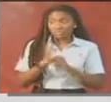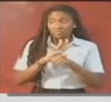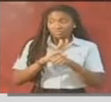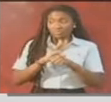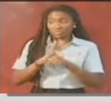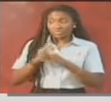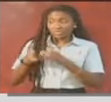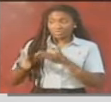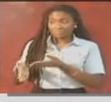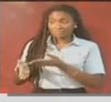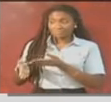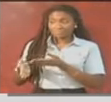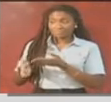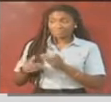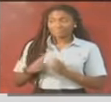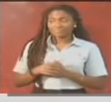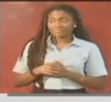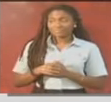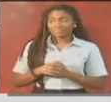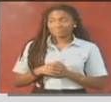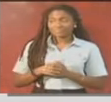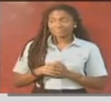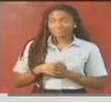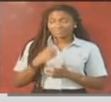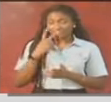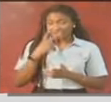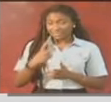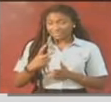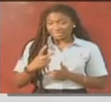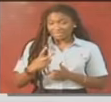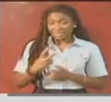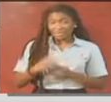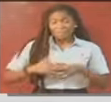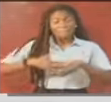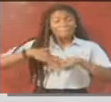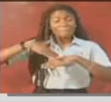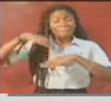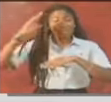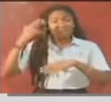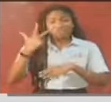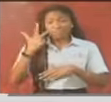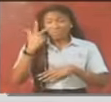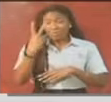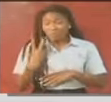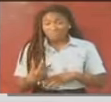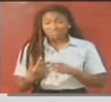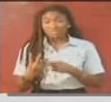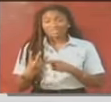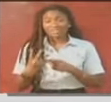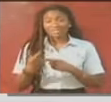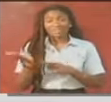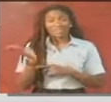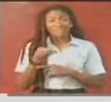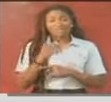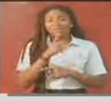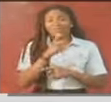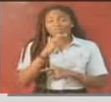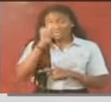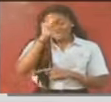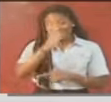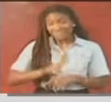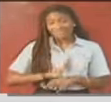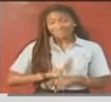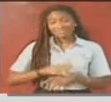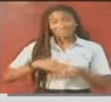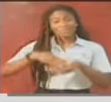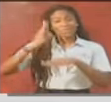are actually distributed differently by gender, nearly 3/4 of them being men, and it's about 70% or so of